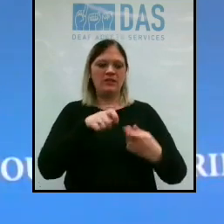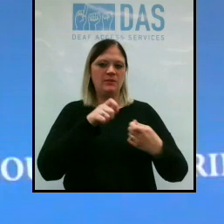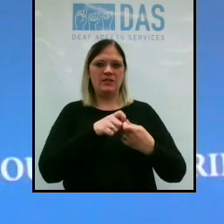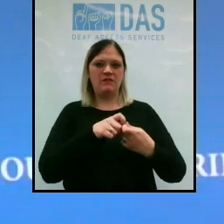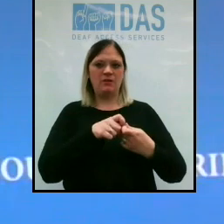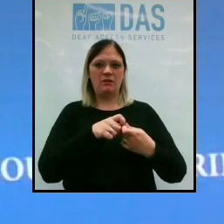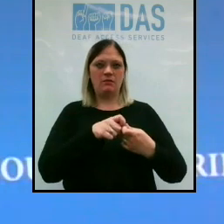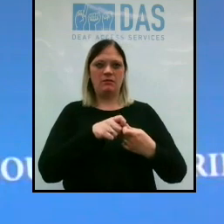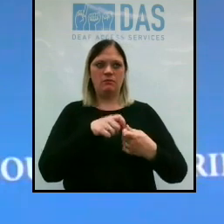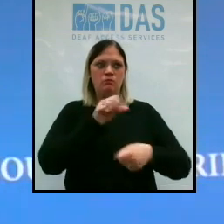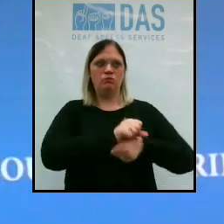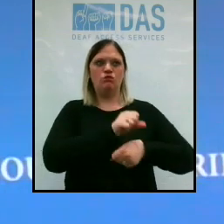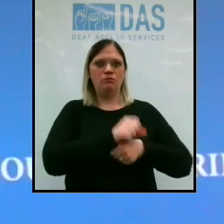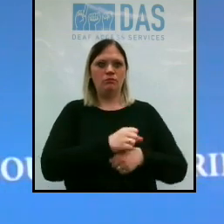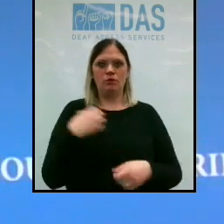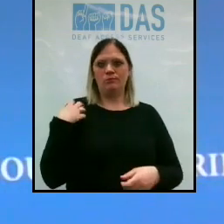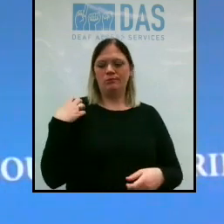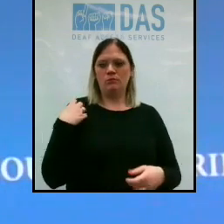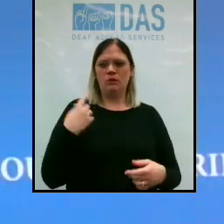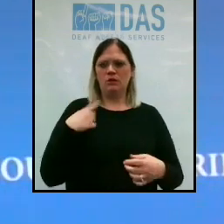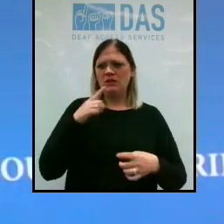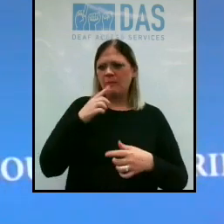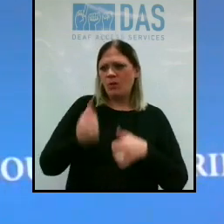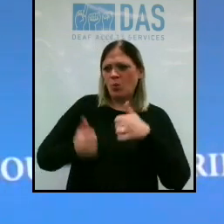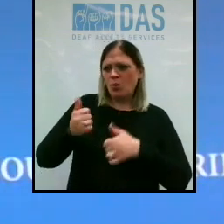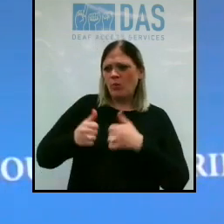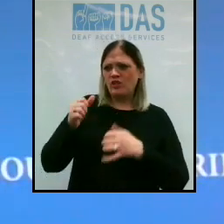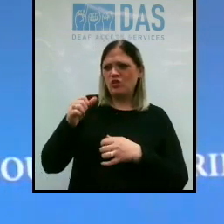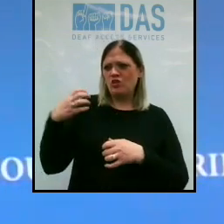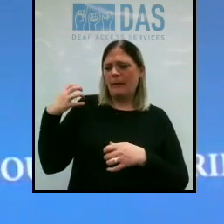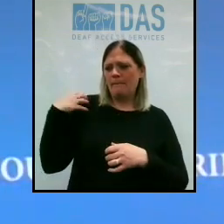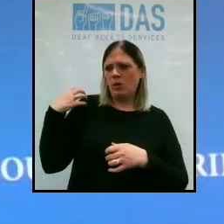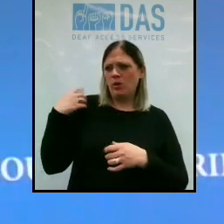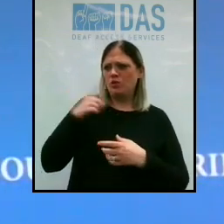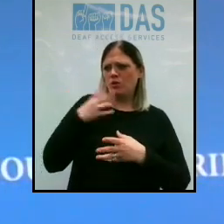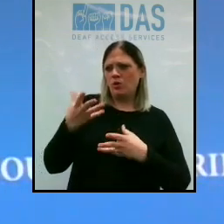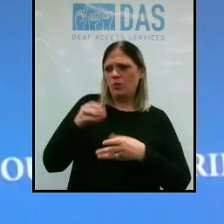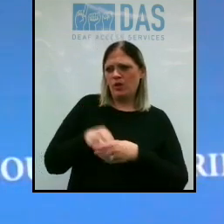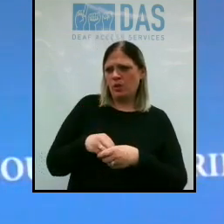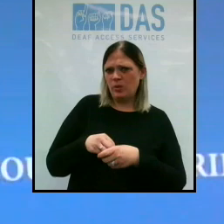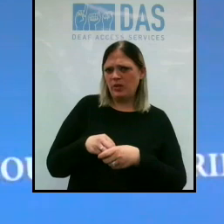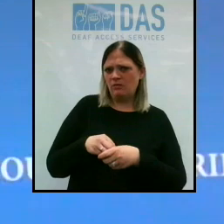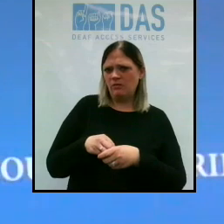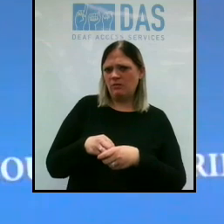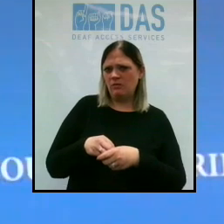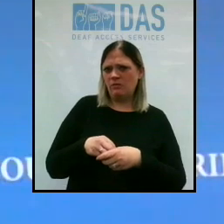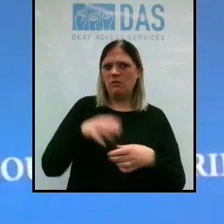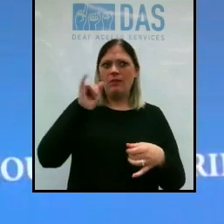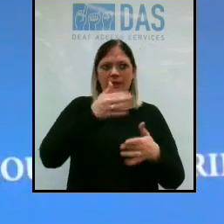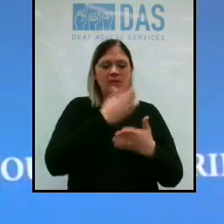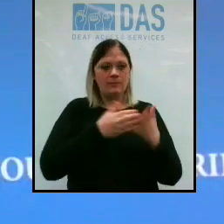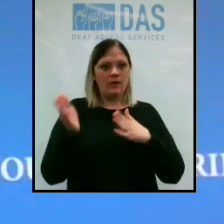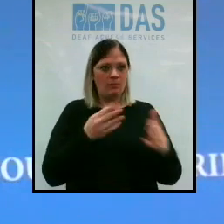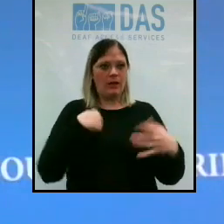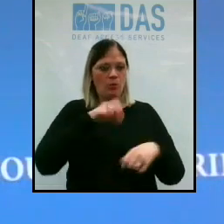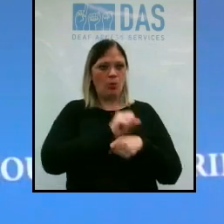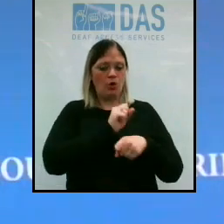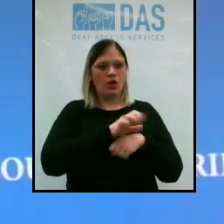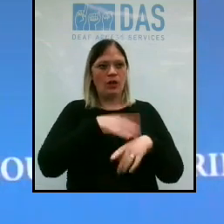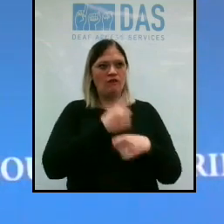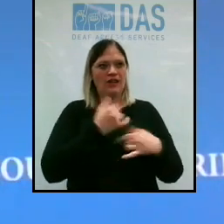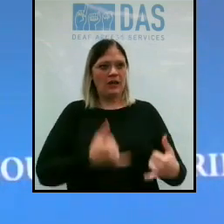employer. Okay, but which employers would you be including in that? That's part of the plan we're working on right